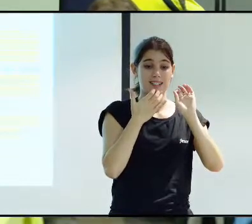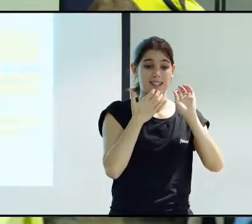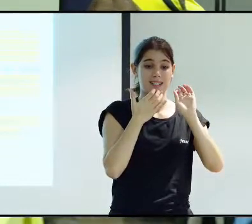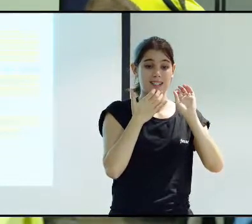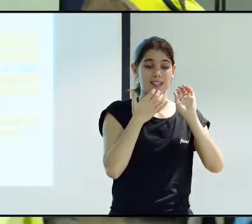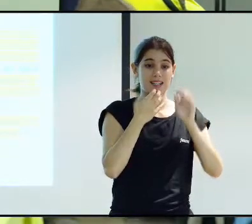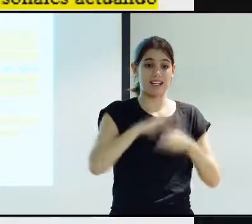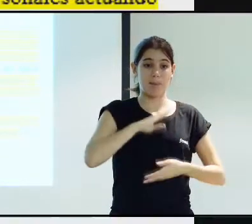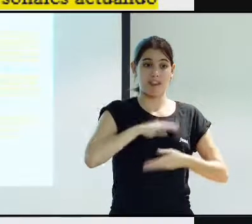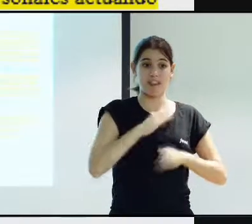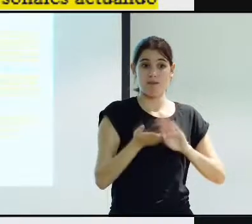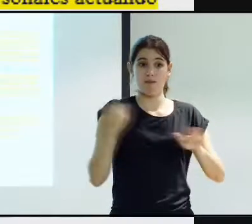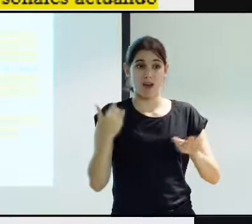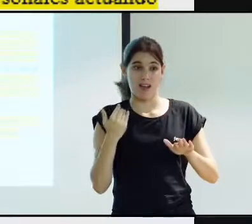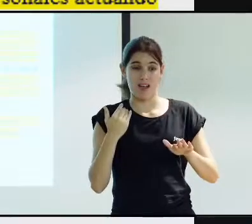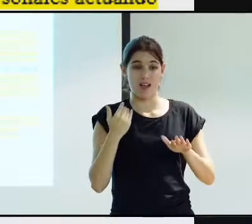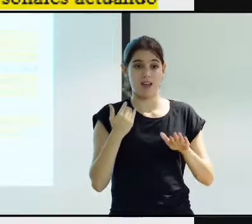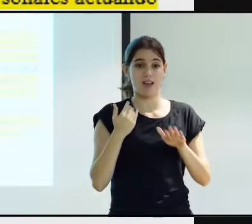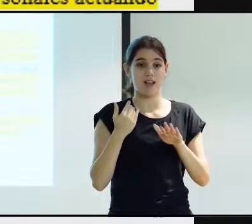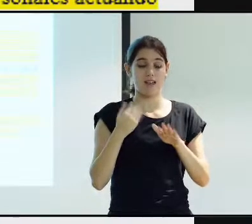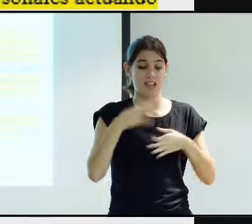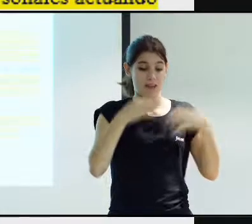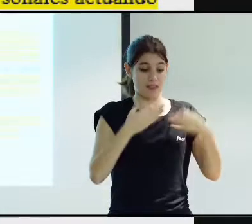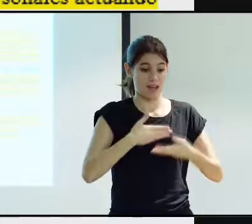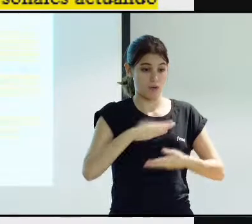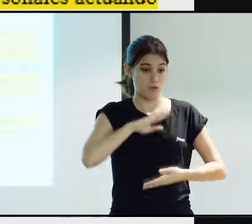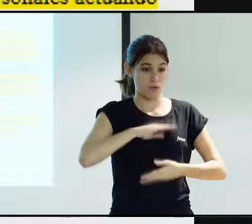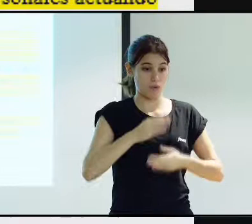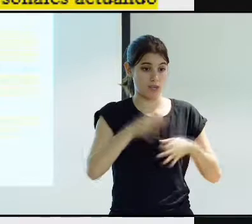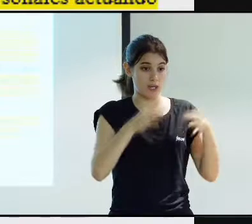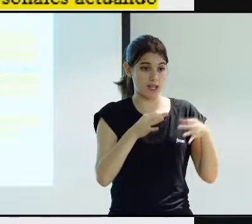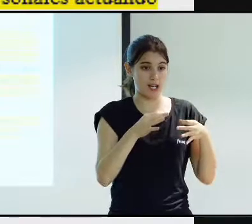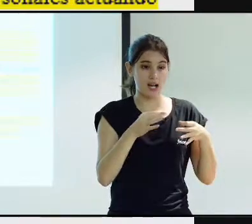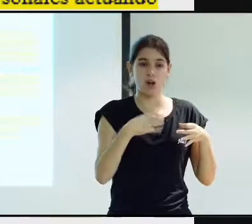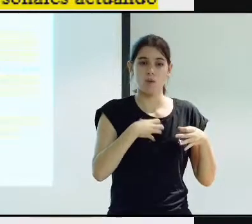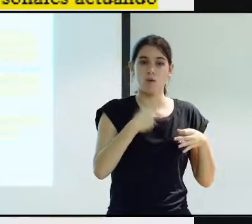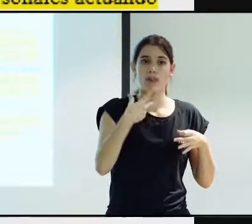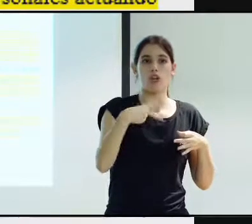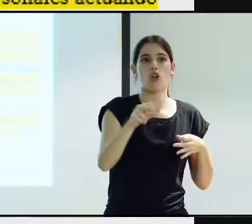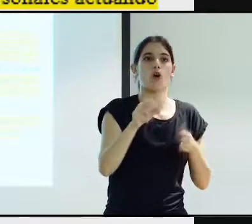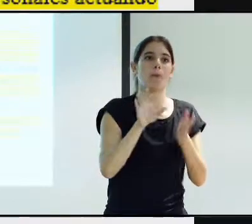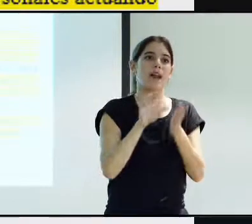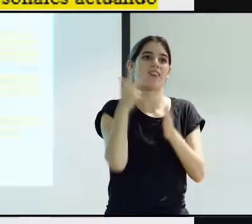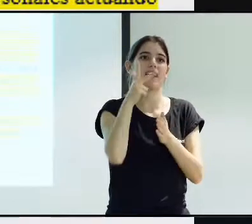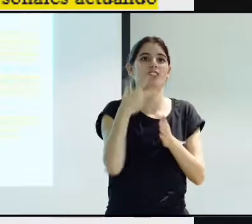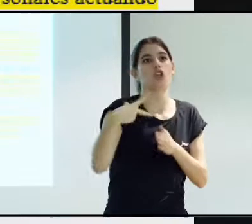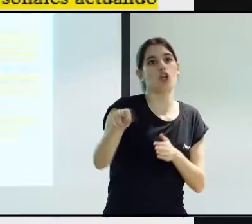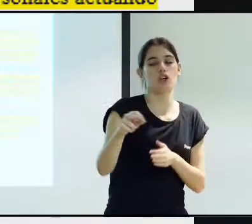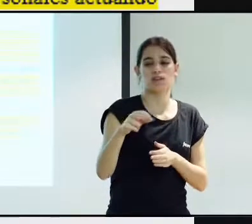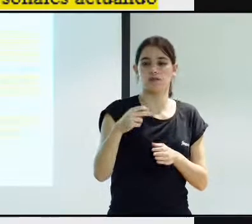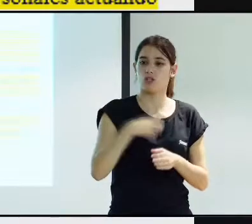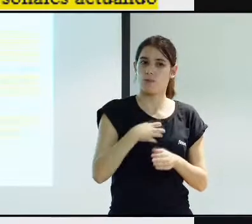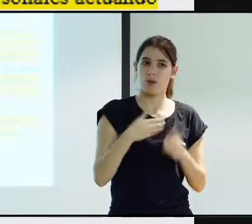the privation of any degree of legal capacity cannot be appealed